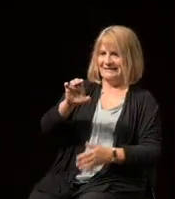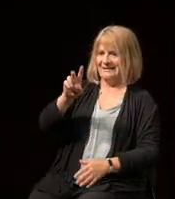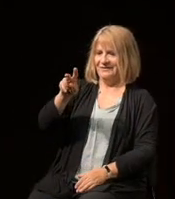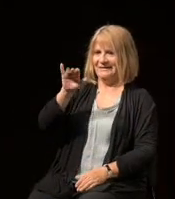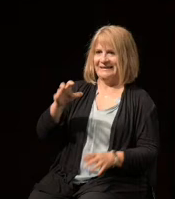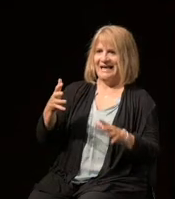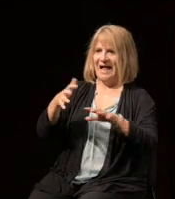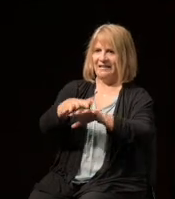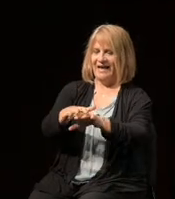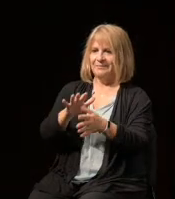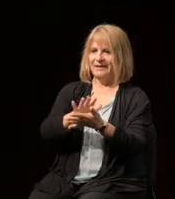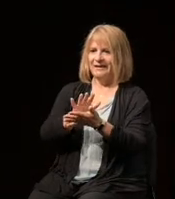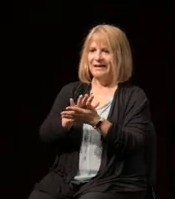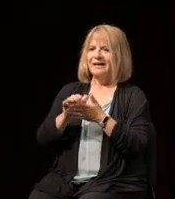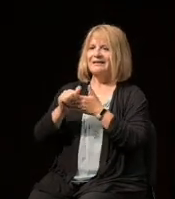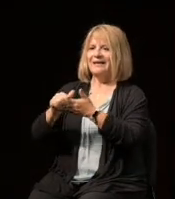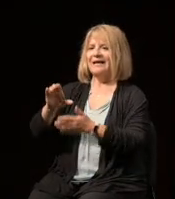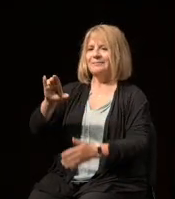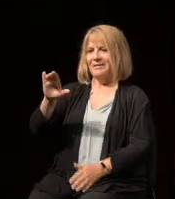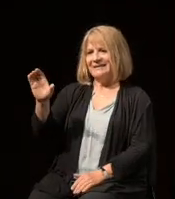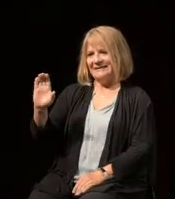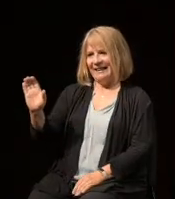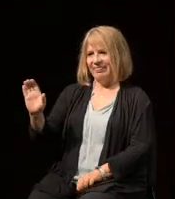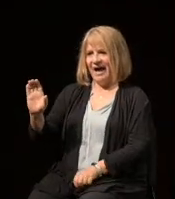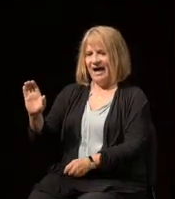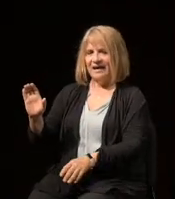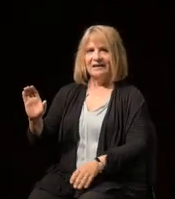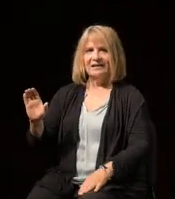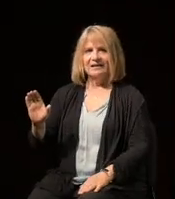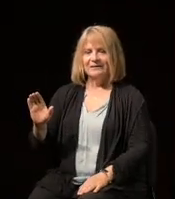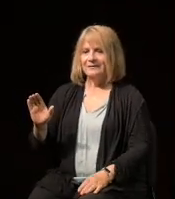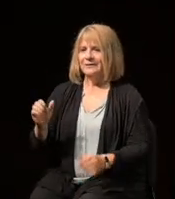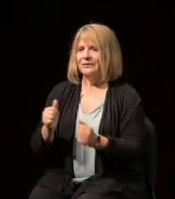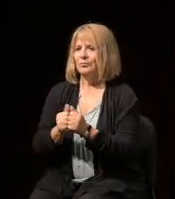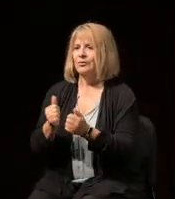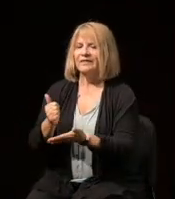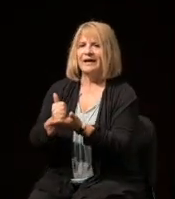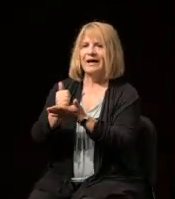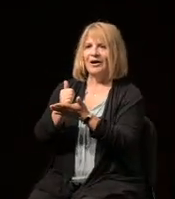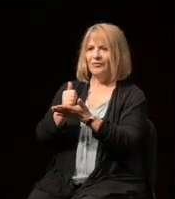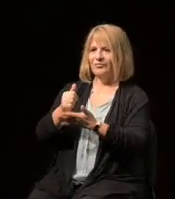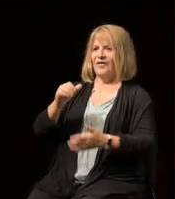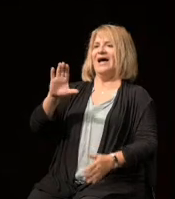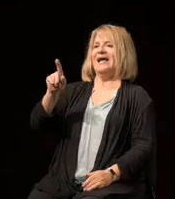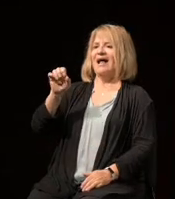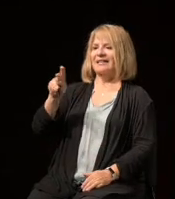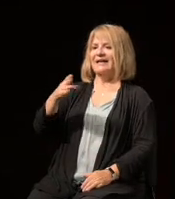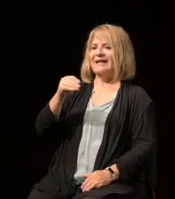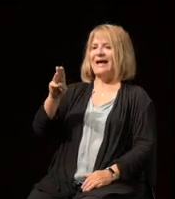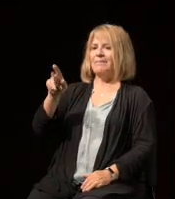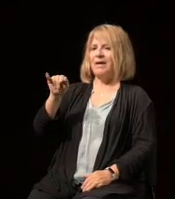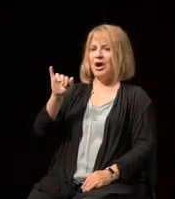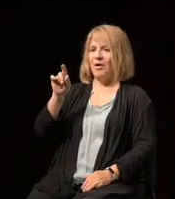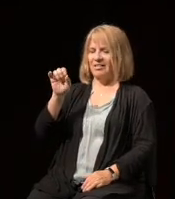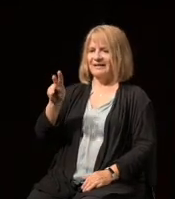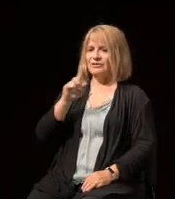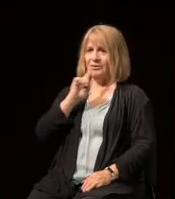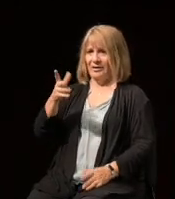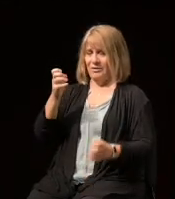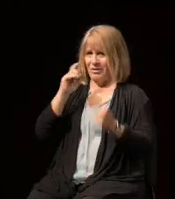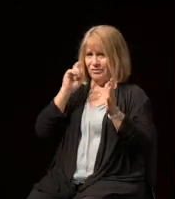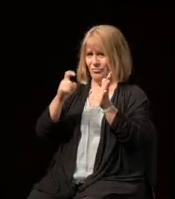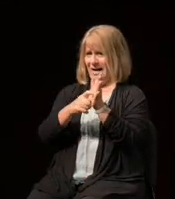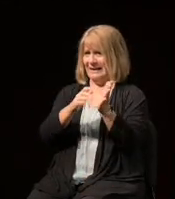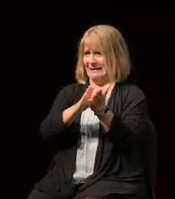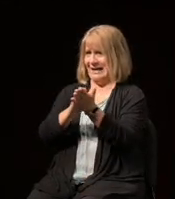academy led by Cynthia Wilsusen and with the help of Colleen Harmon and Marilyn Cleaves. And so I really want to recognize these